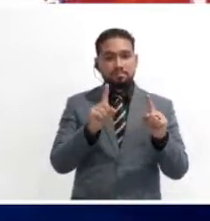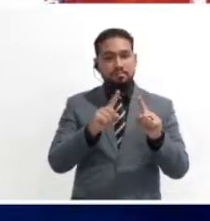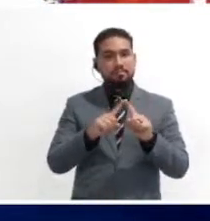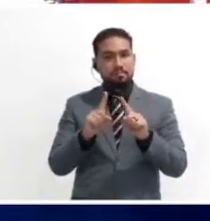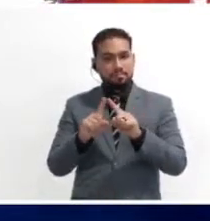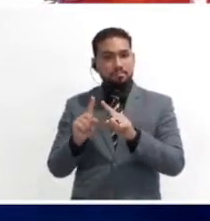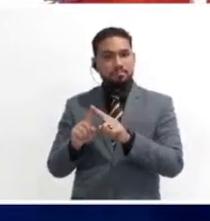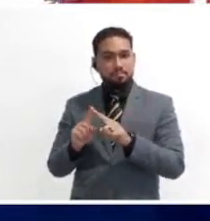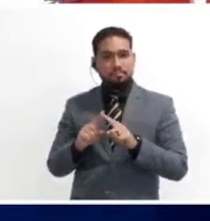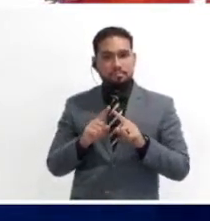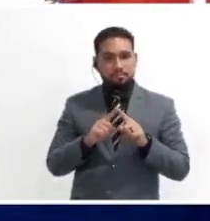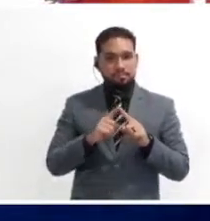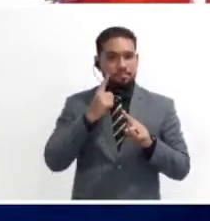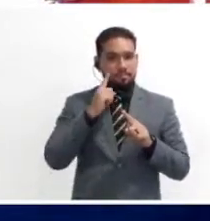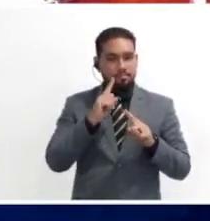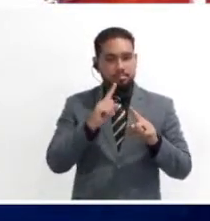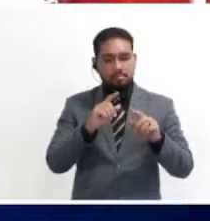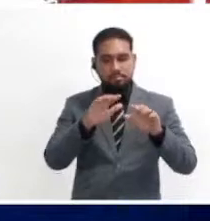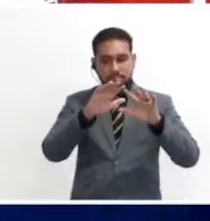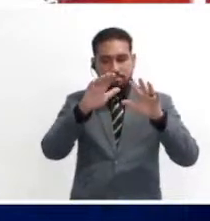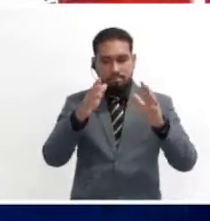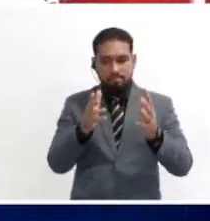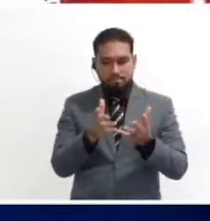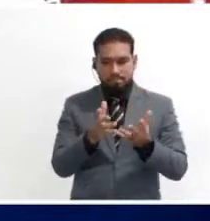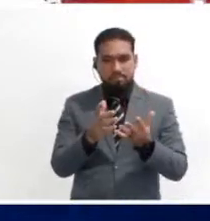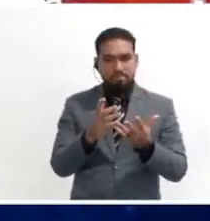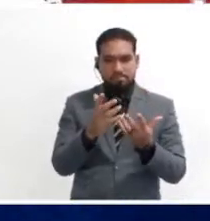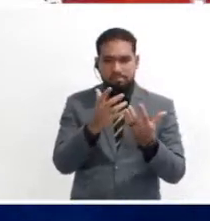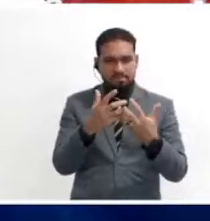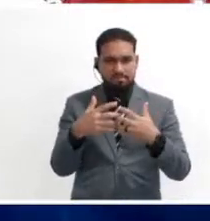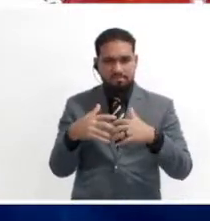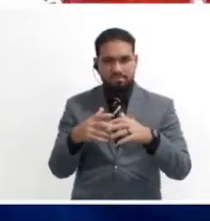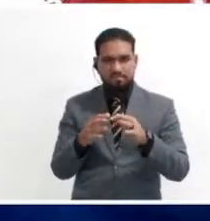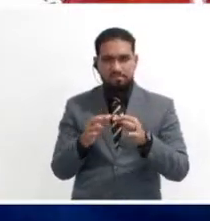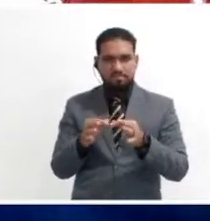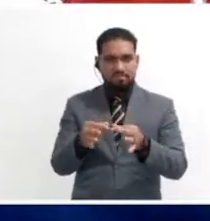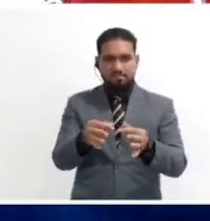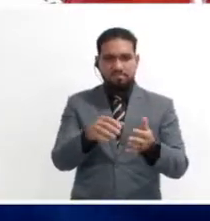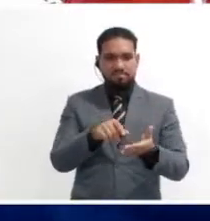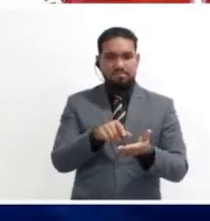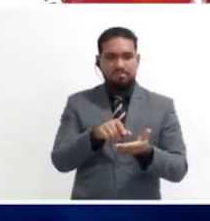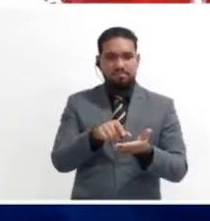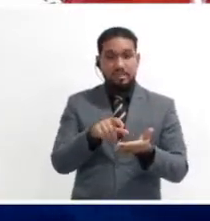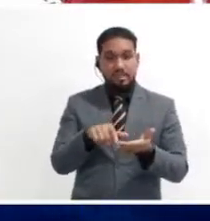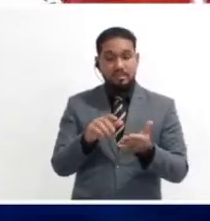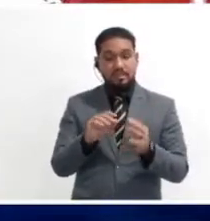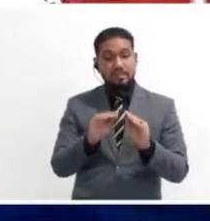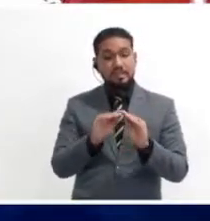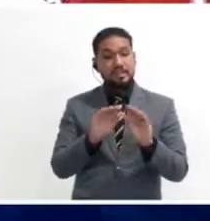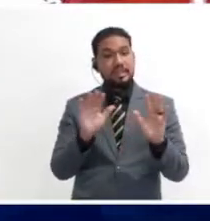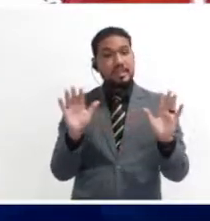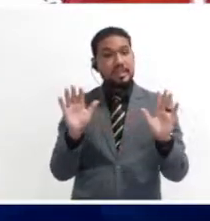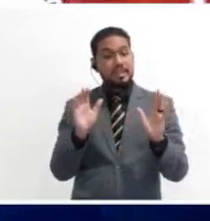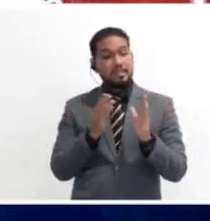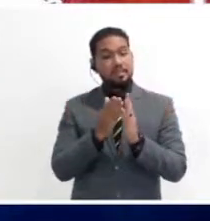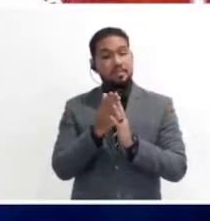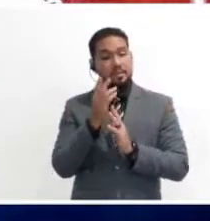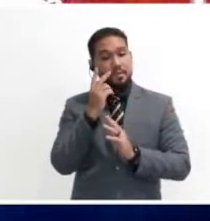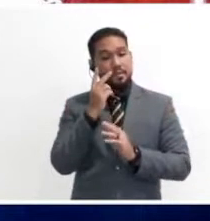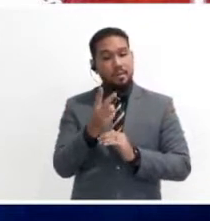certain optoelectronic devices, you might want the material to be clear. But in most cases,